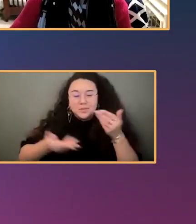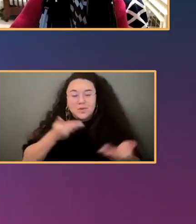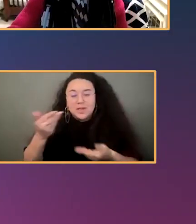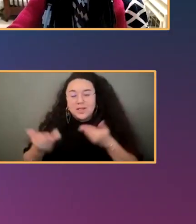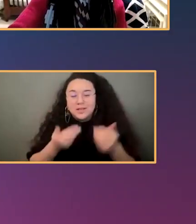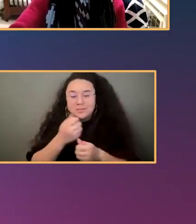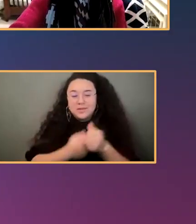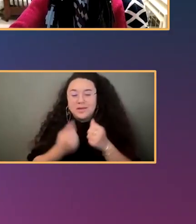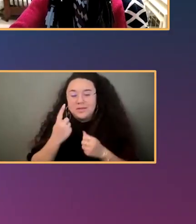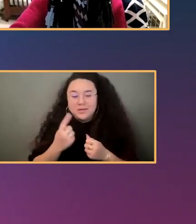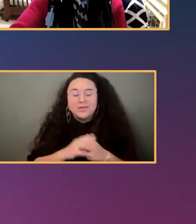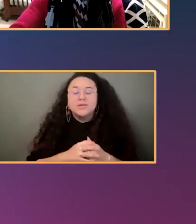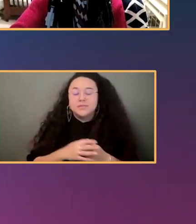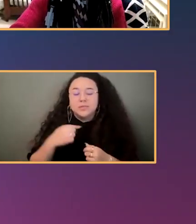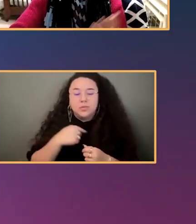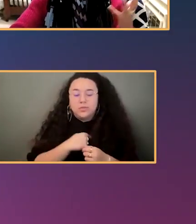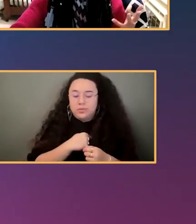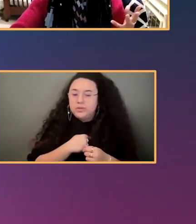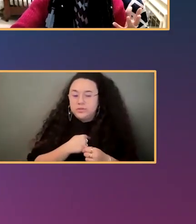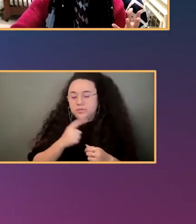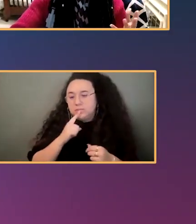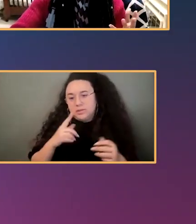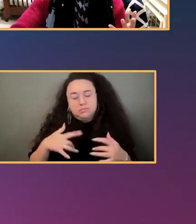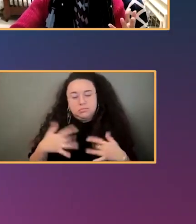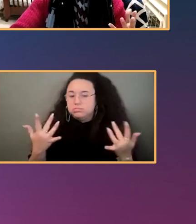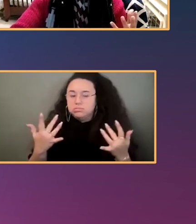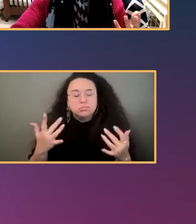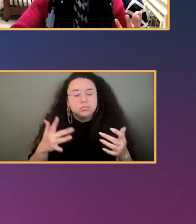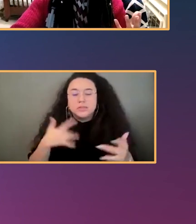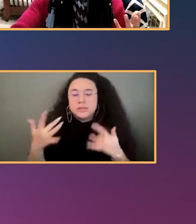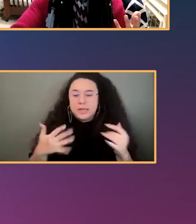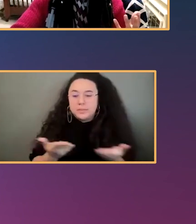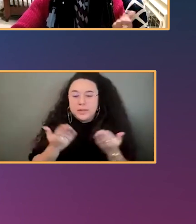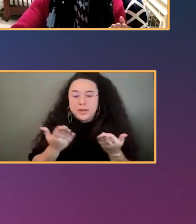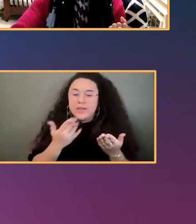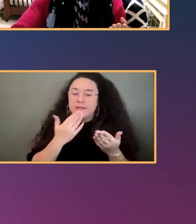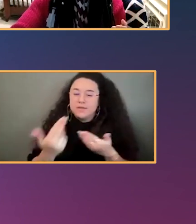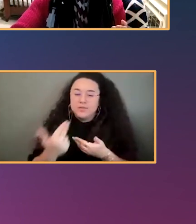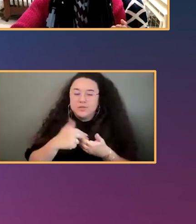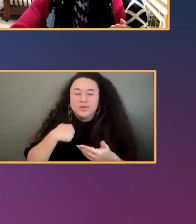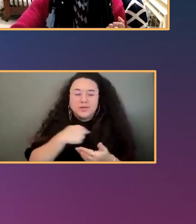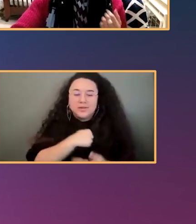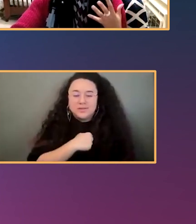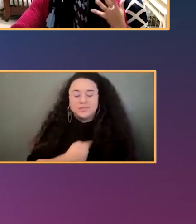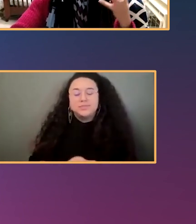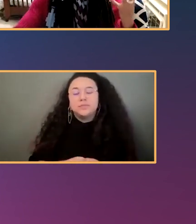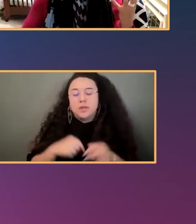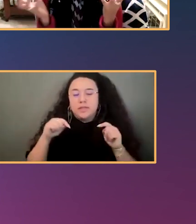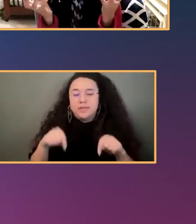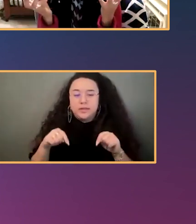Welcome everyone. We are so excited to be here. Thank you for coming to join us